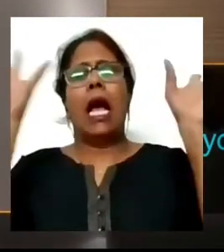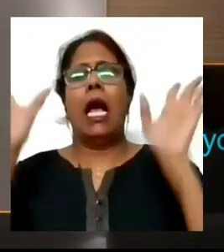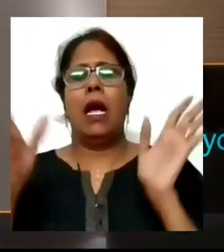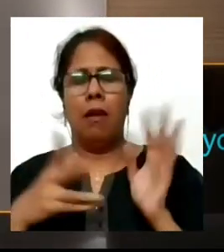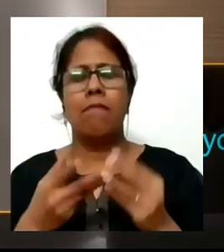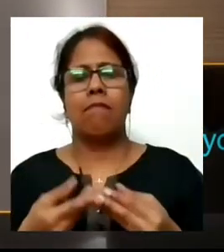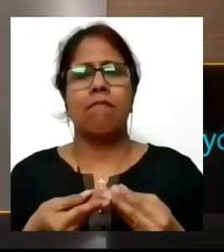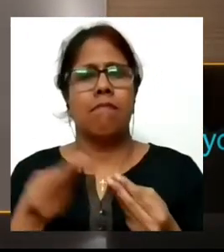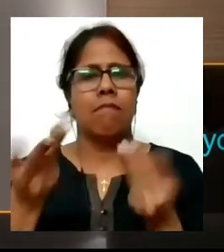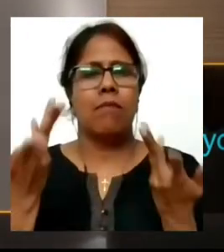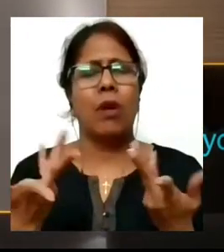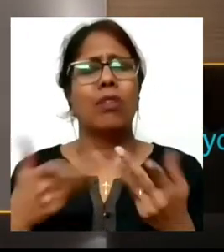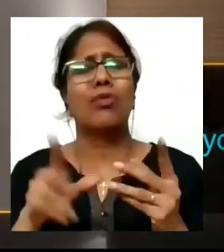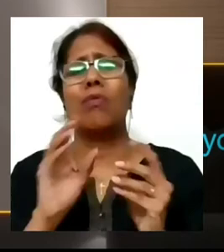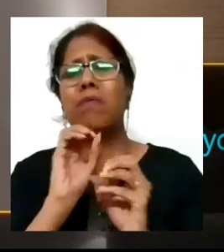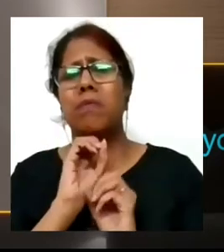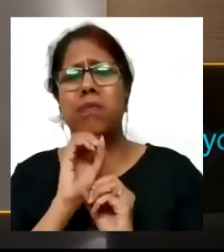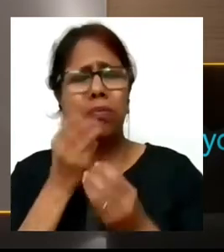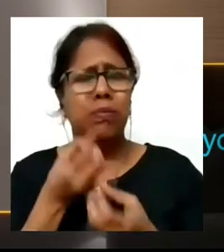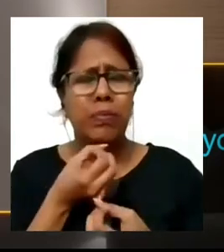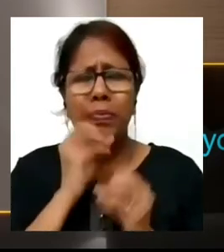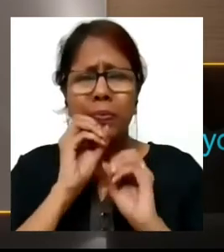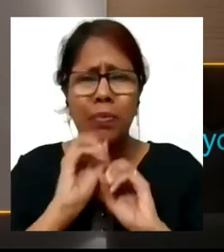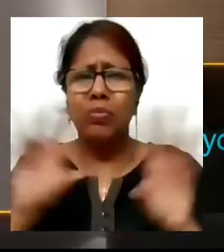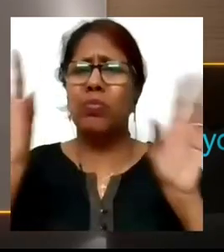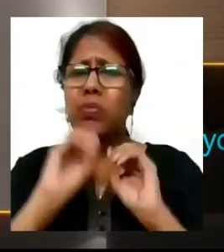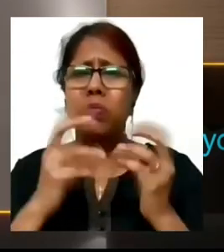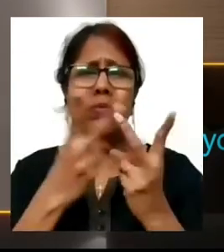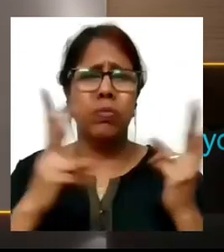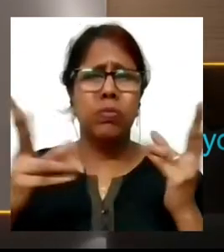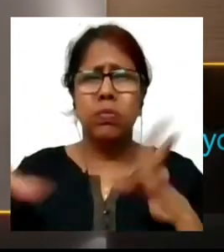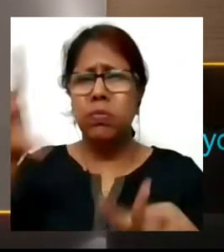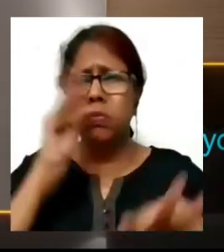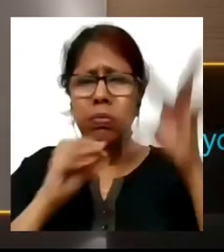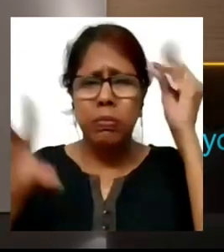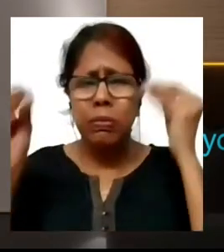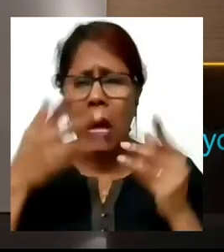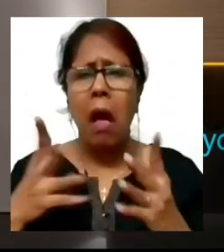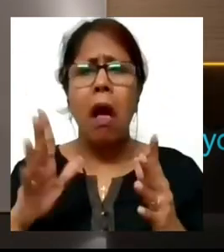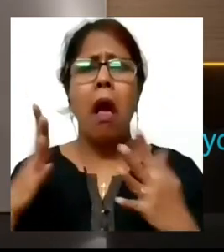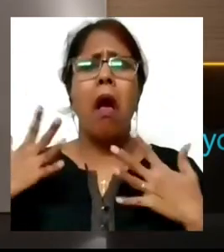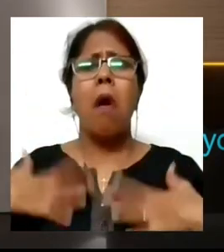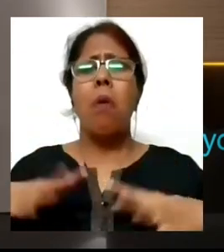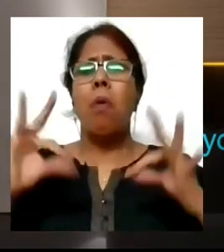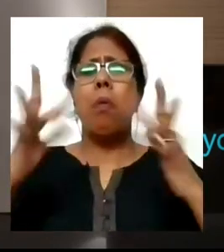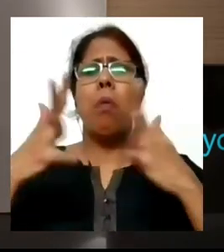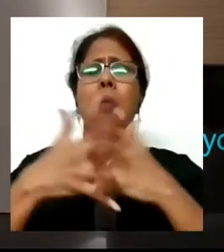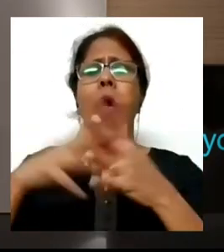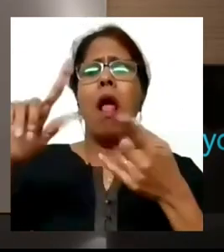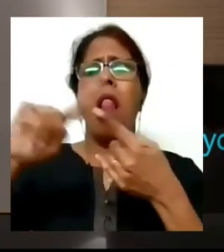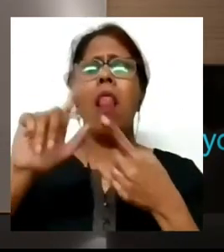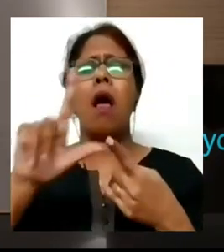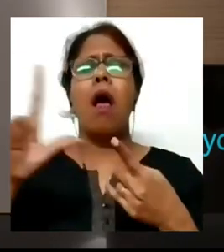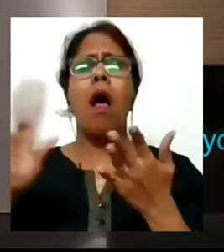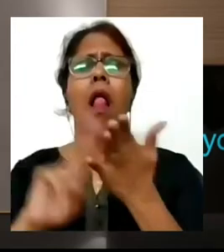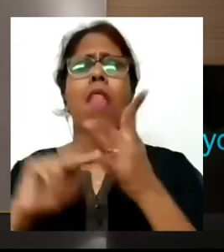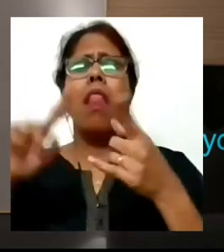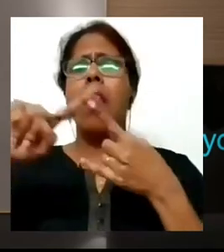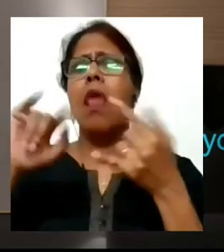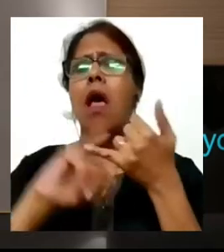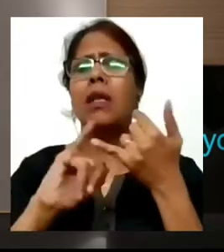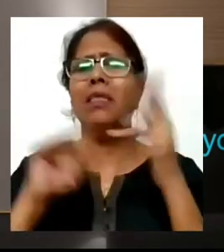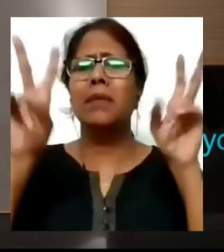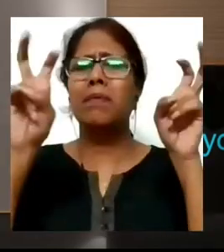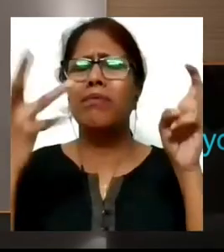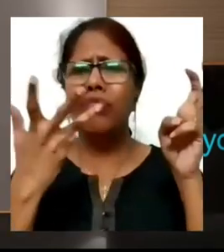so much information available on wellness. Are we talking about health? Are we talking about food? Are we